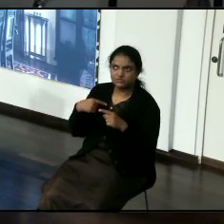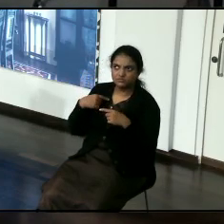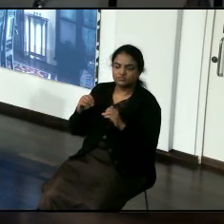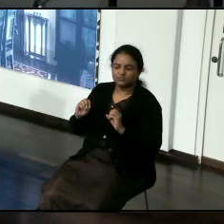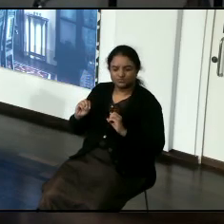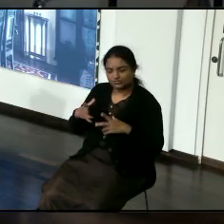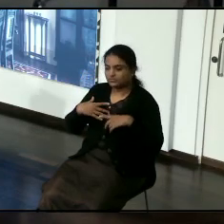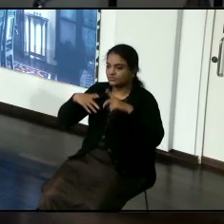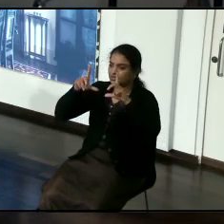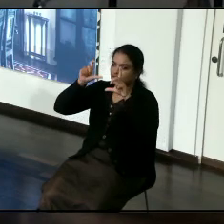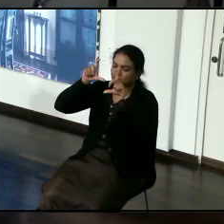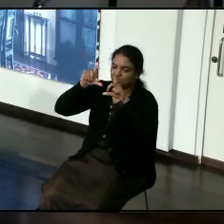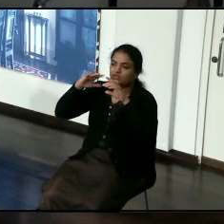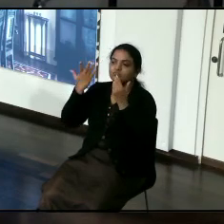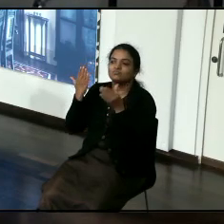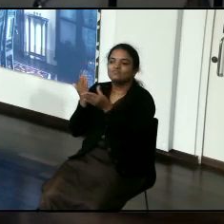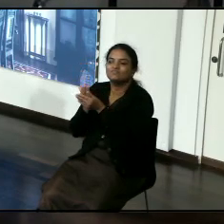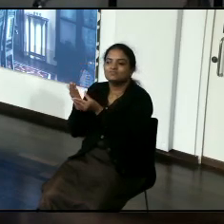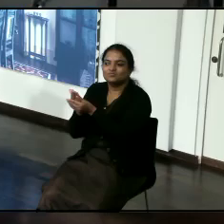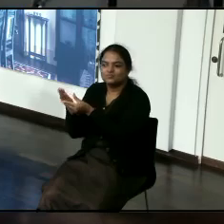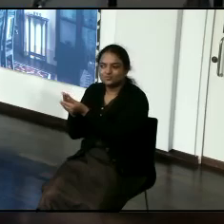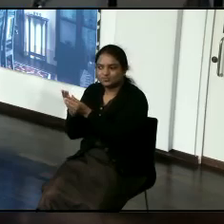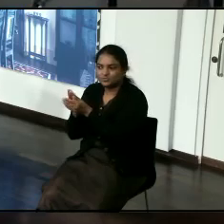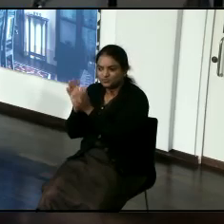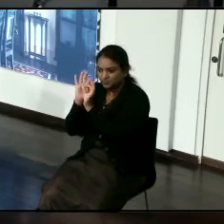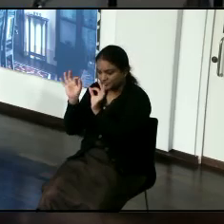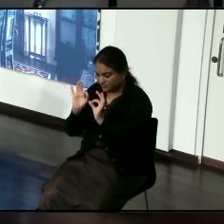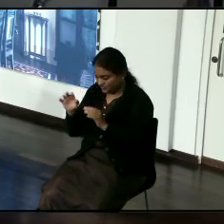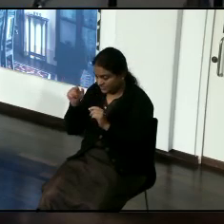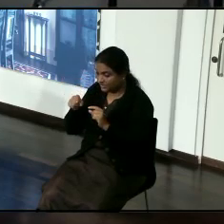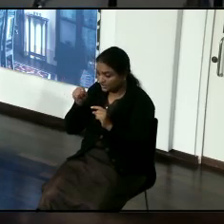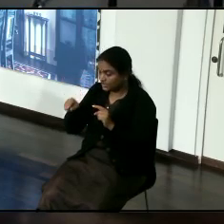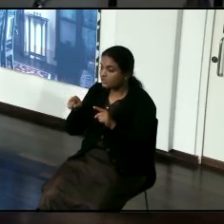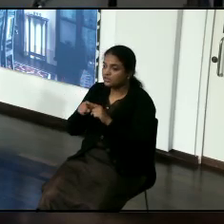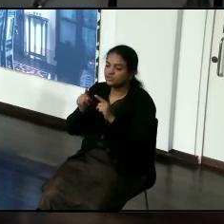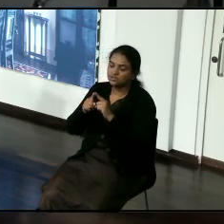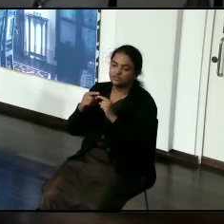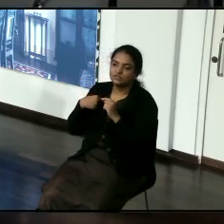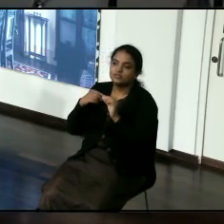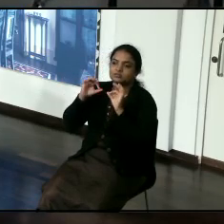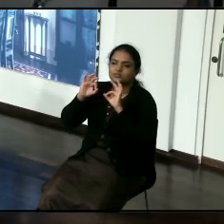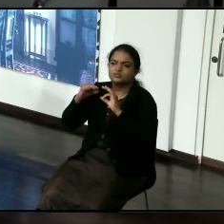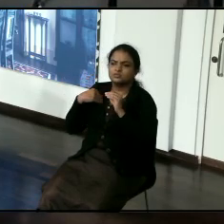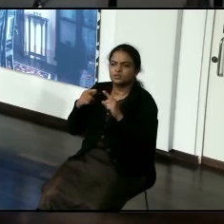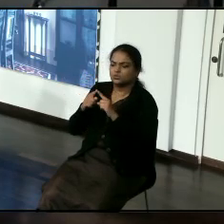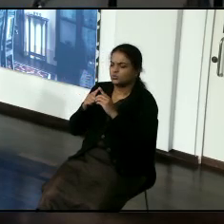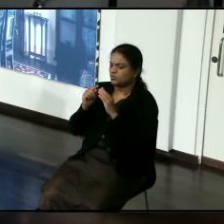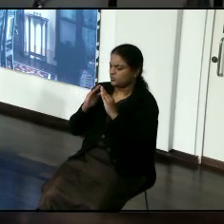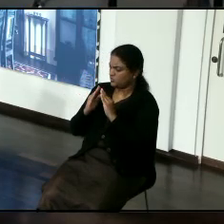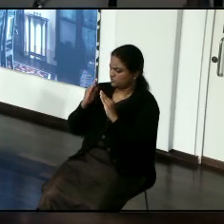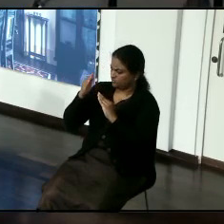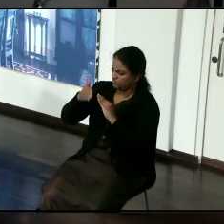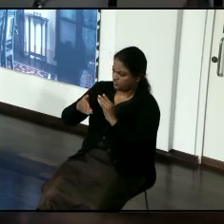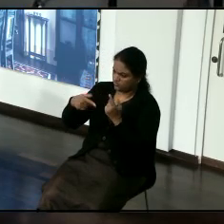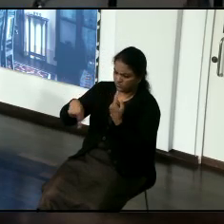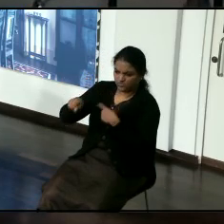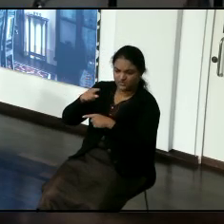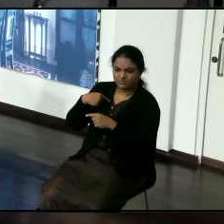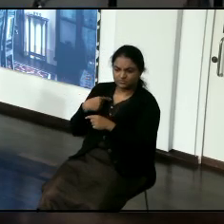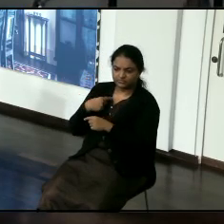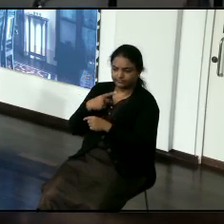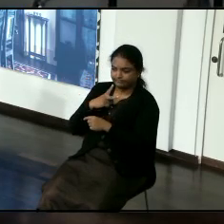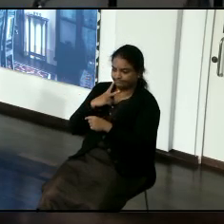exploration documenting the old Goan homes. And indeed, it was a homecoming of sorts, Samira, because as I worked on